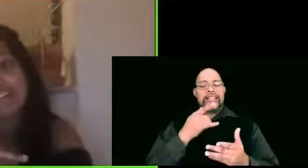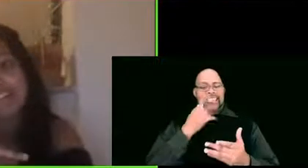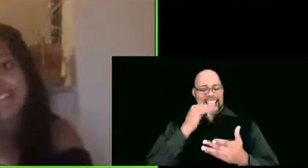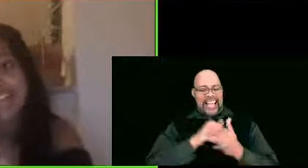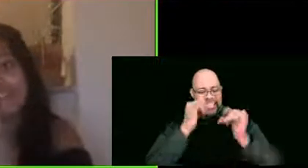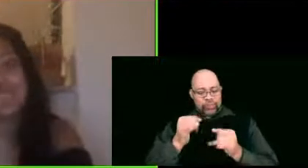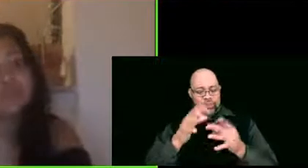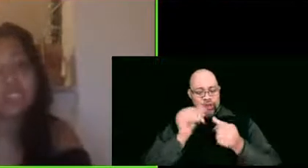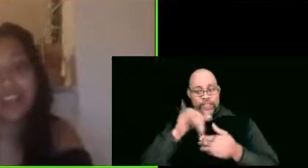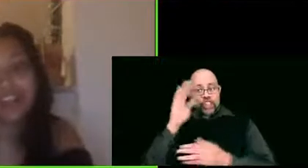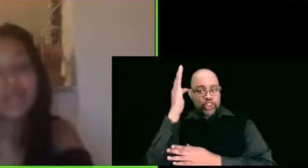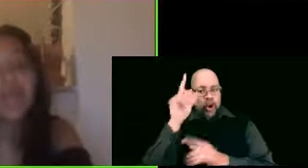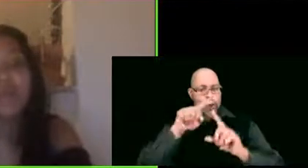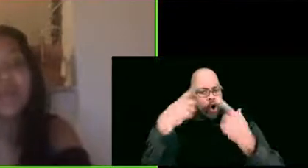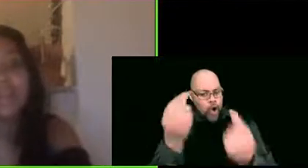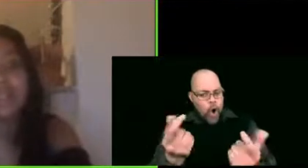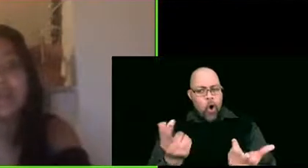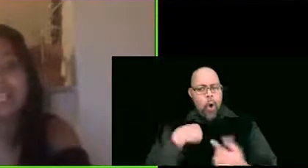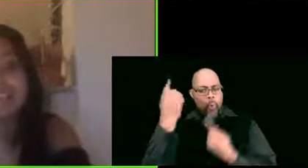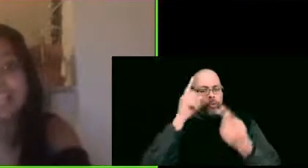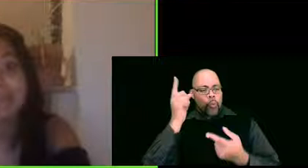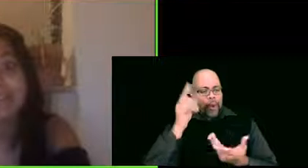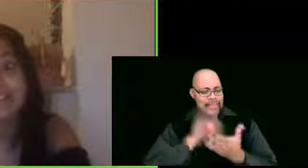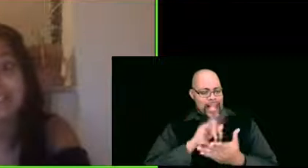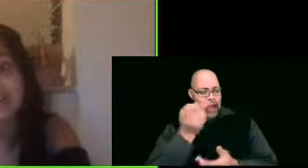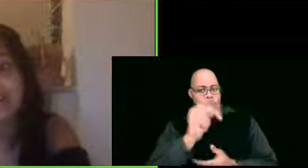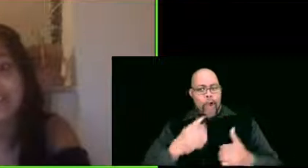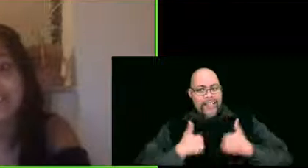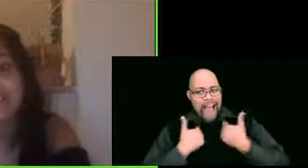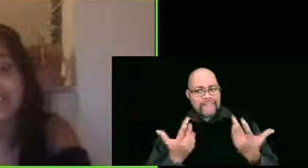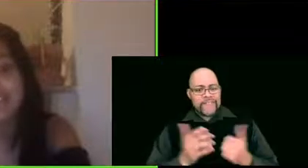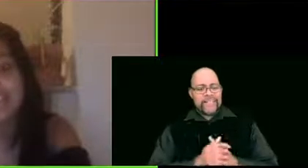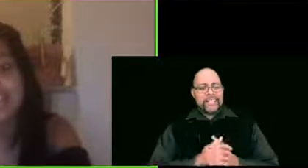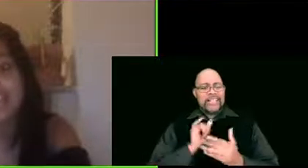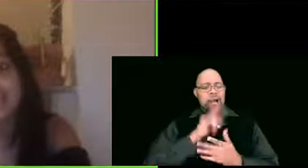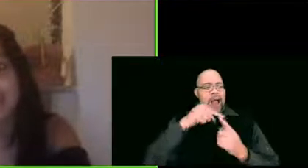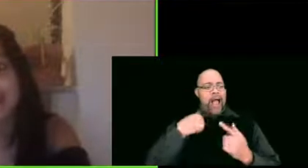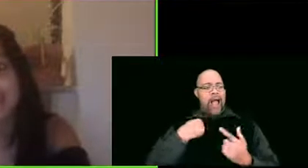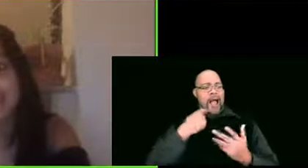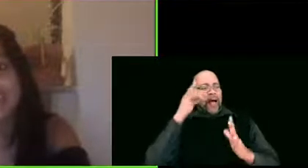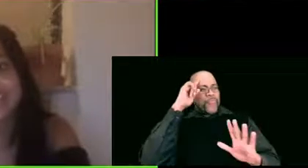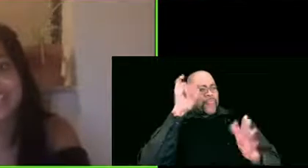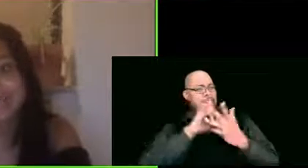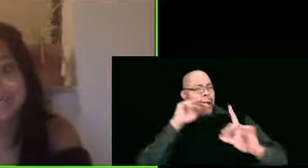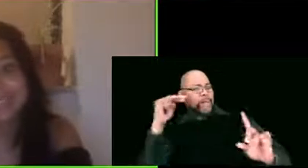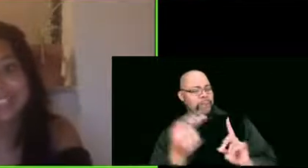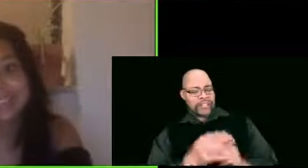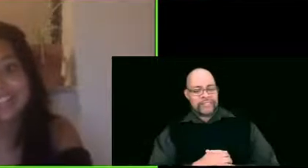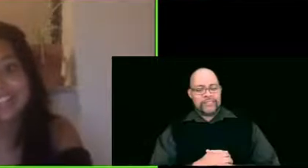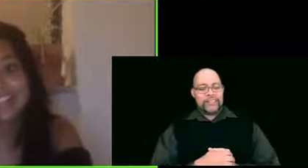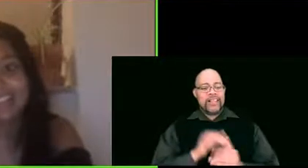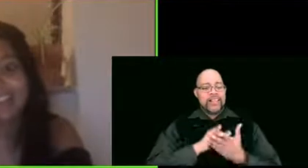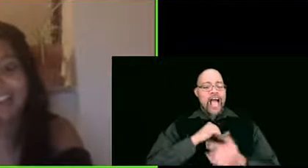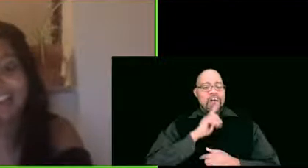individual story of that individual shark and where it went, and wondering about kind of its own life. And I think it's kind of when I put things into that